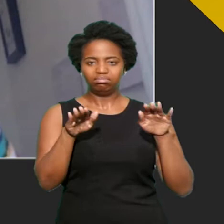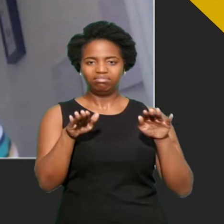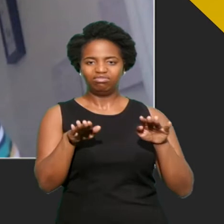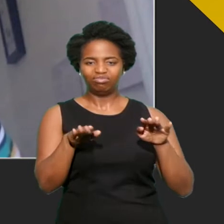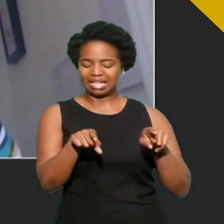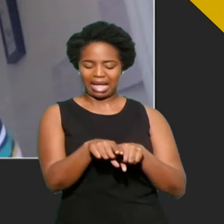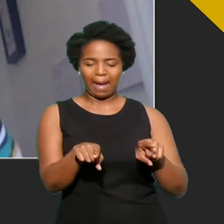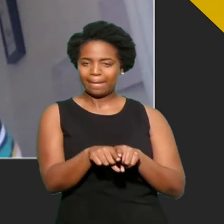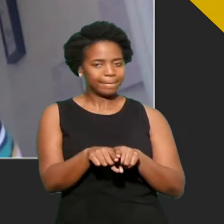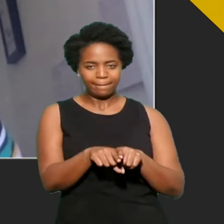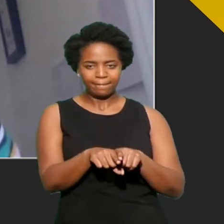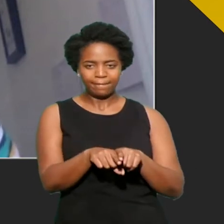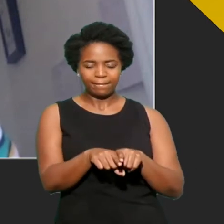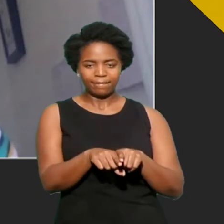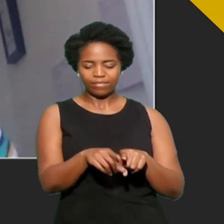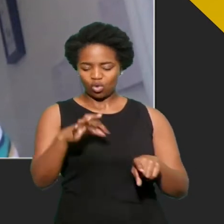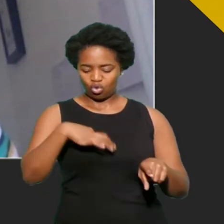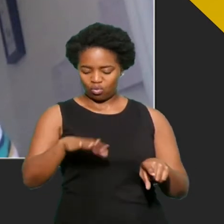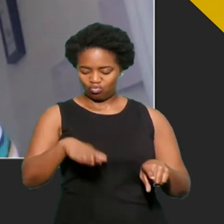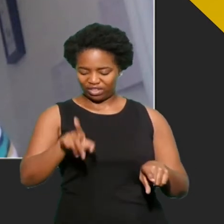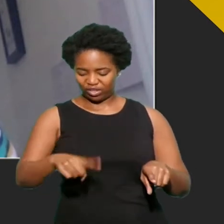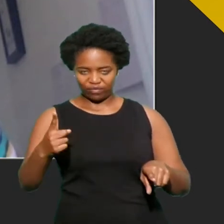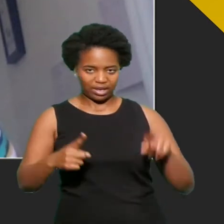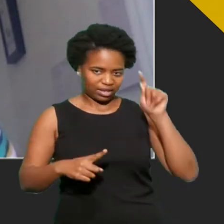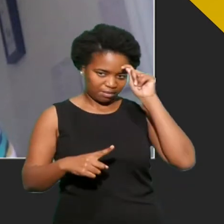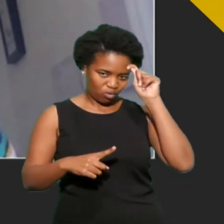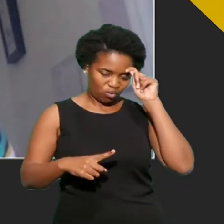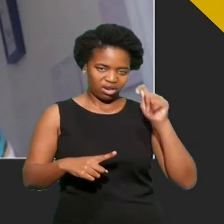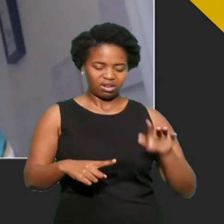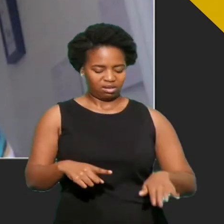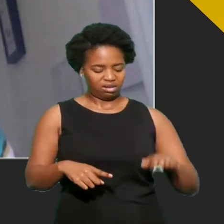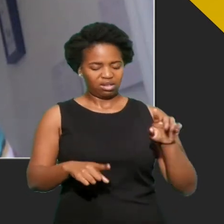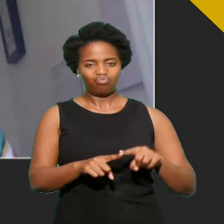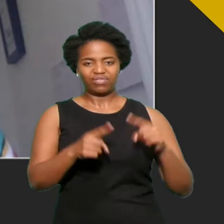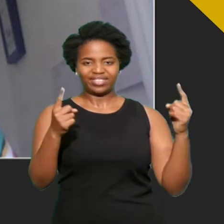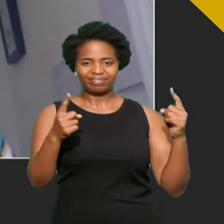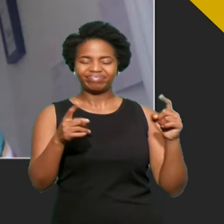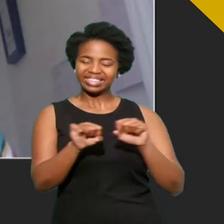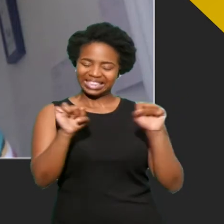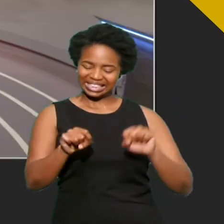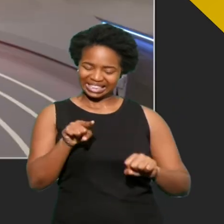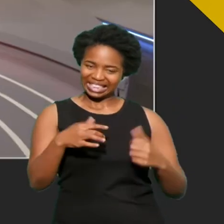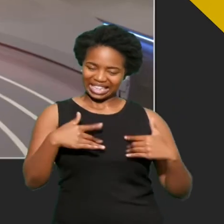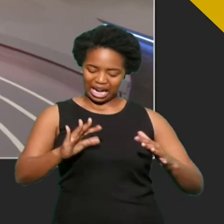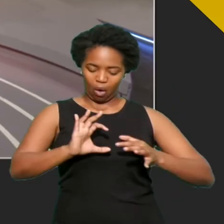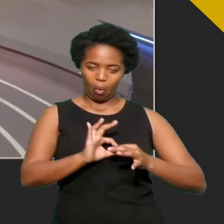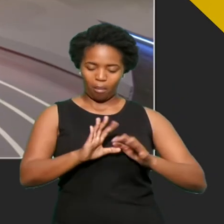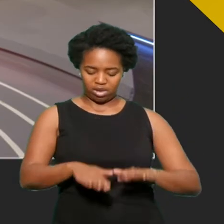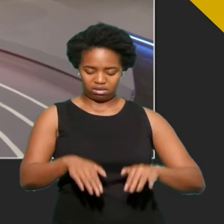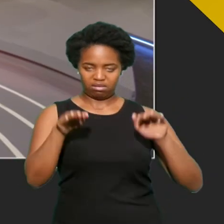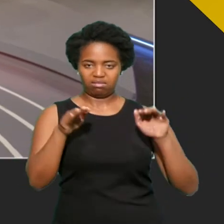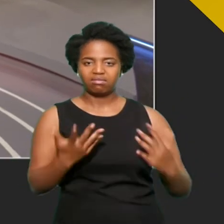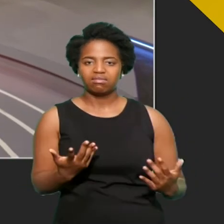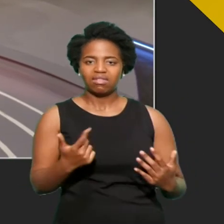to perpetrate and perpetrate gender-based violence. So I use both concepts to perpetrate, because all of us,